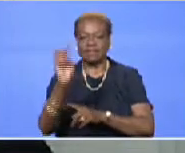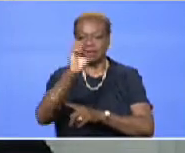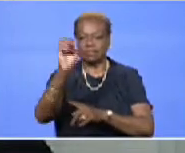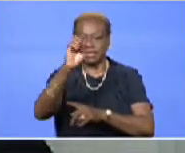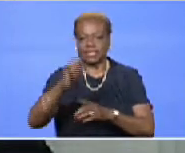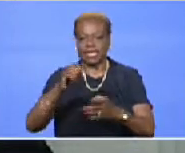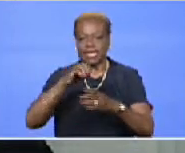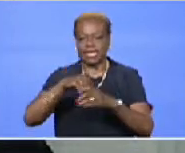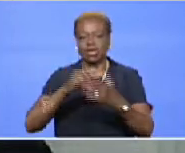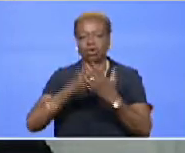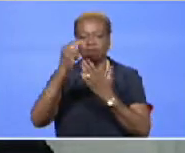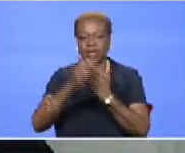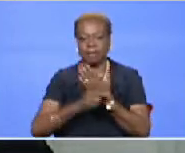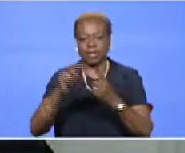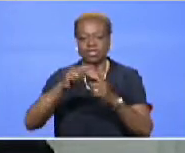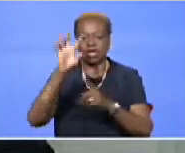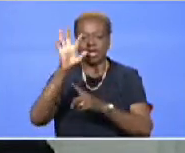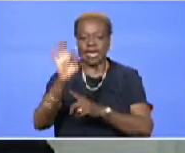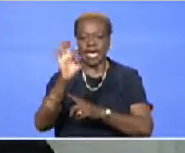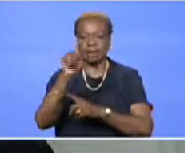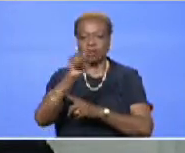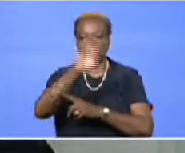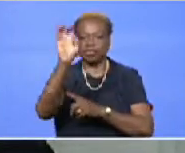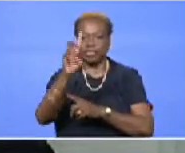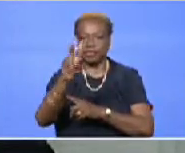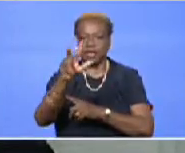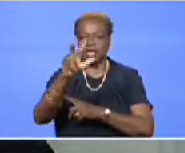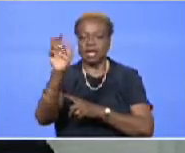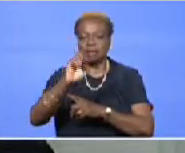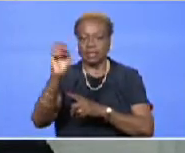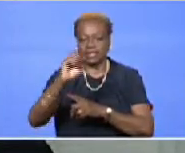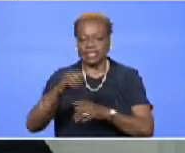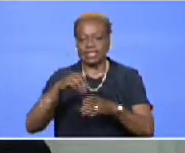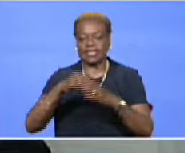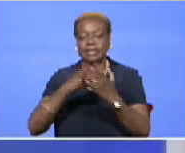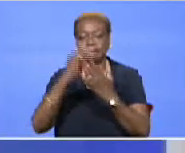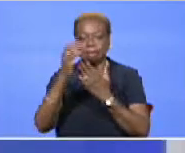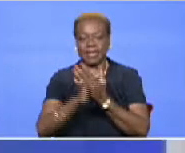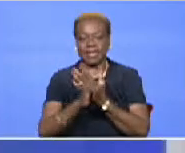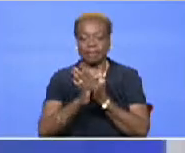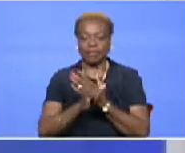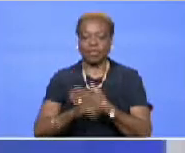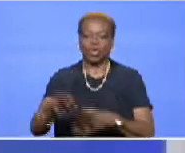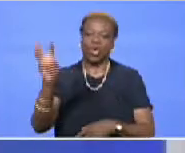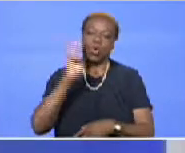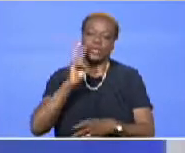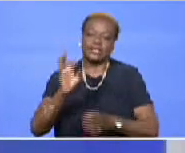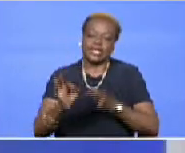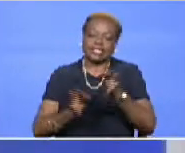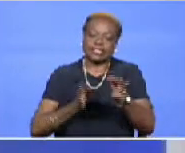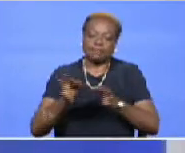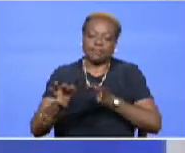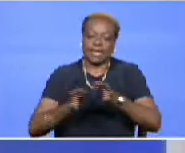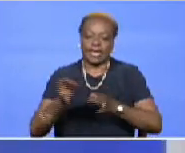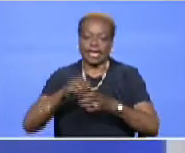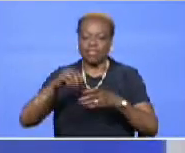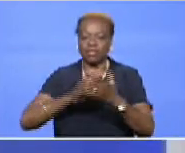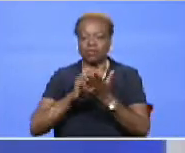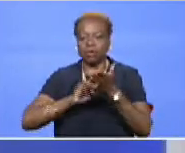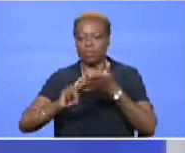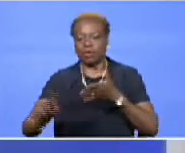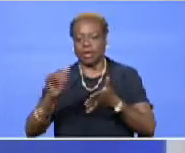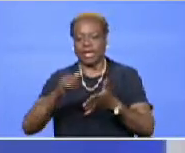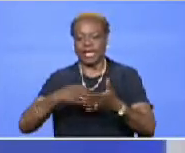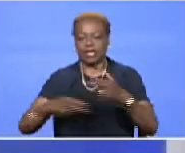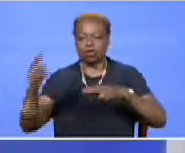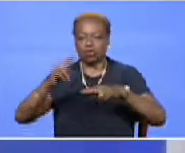7.7% in November to 9.3% in May. Winters explained in the preliminary report, increases